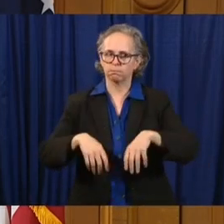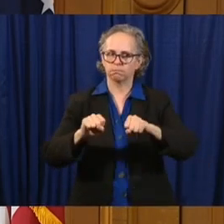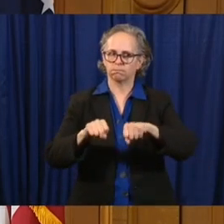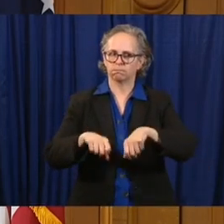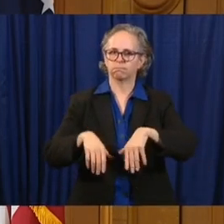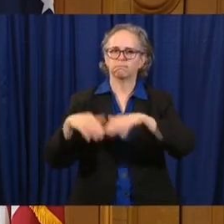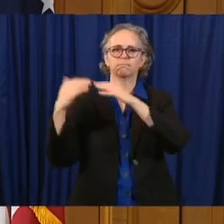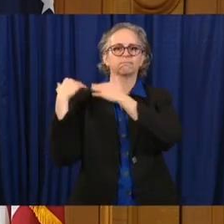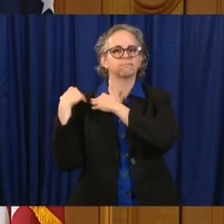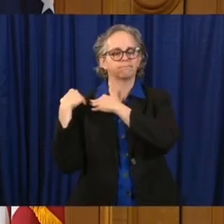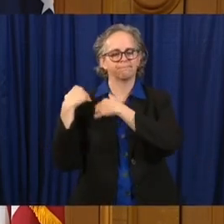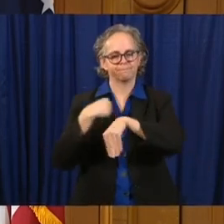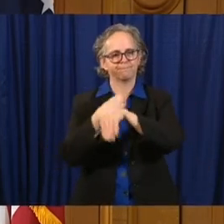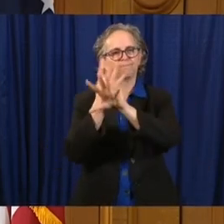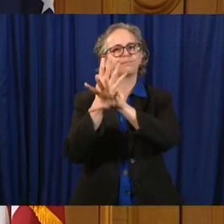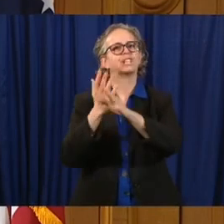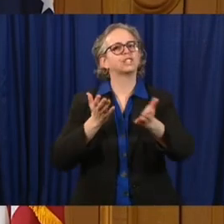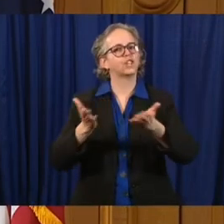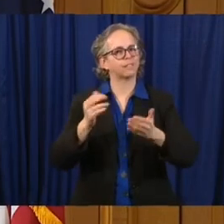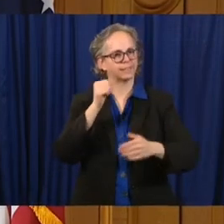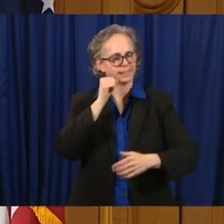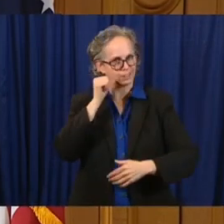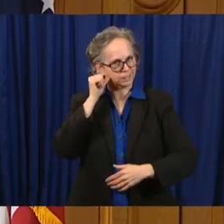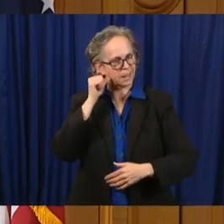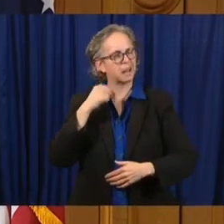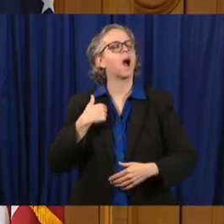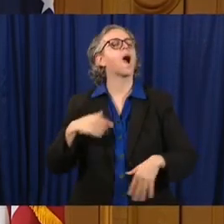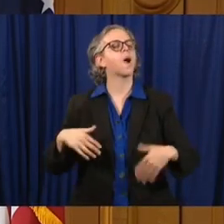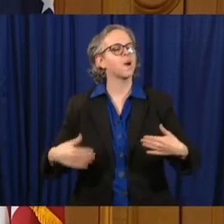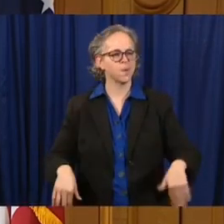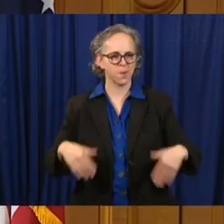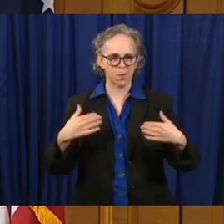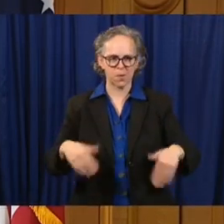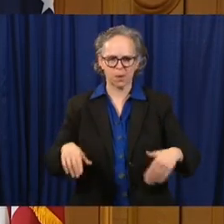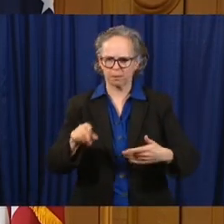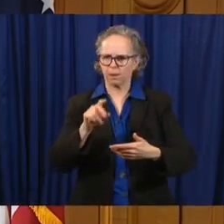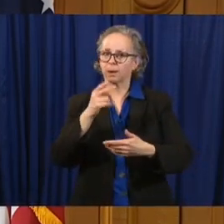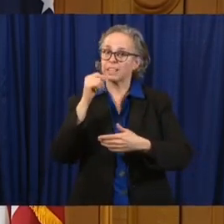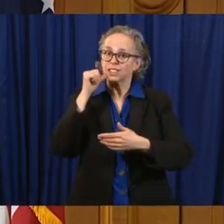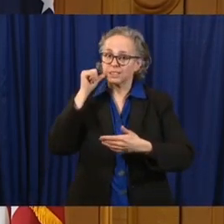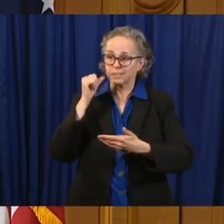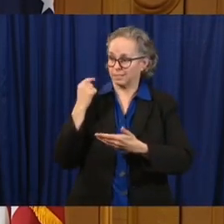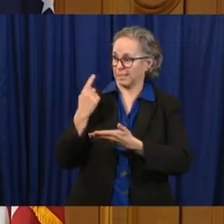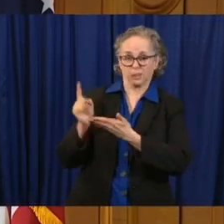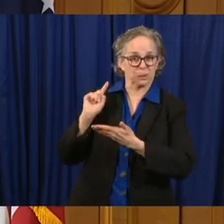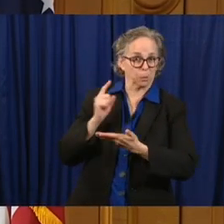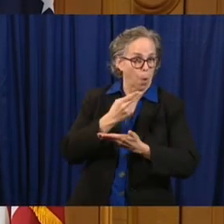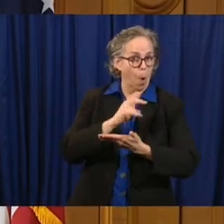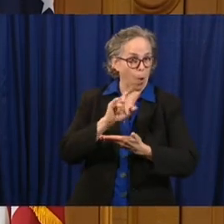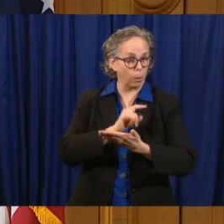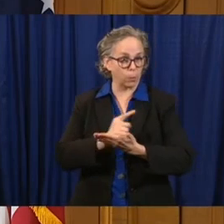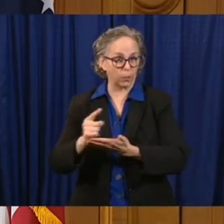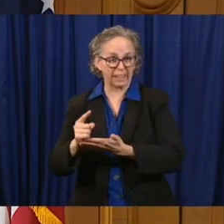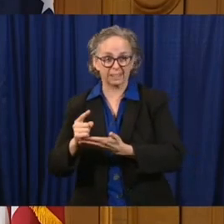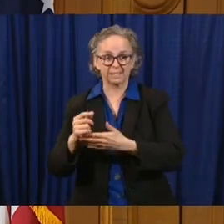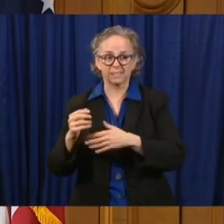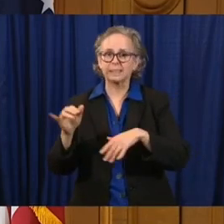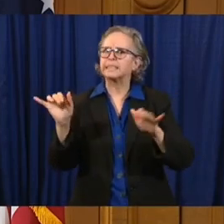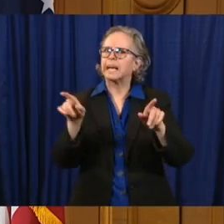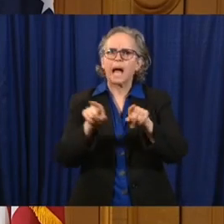through Holy Week, our synagogues who did the same thing. We thank them all